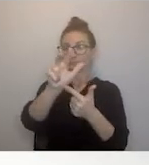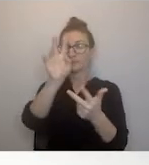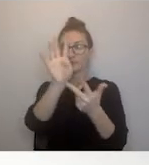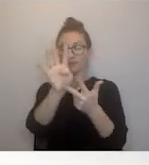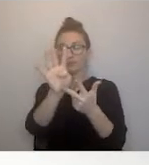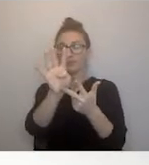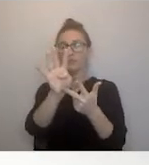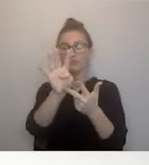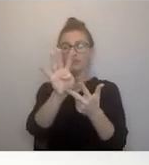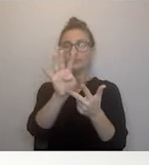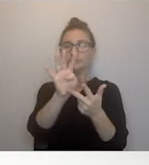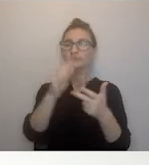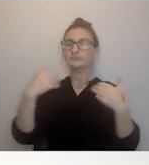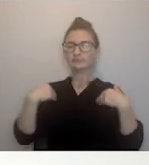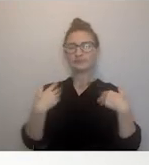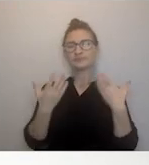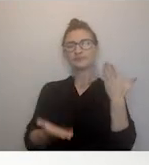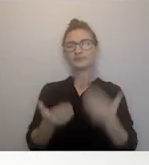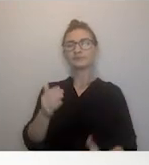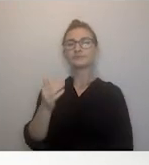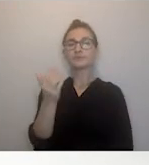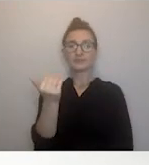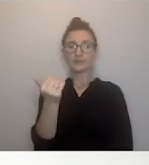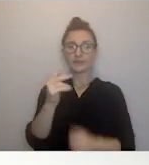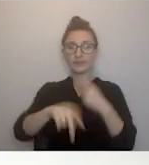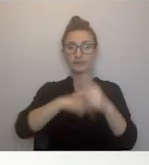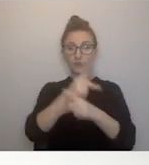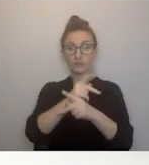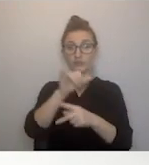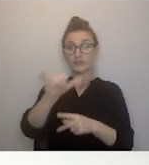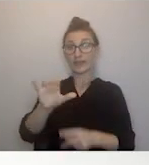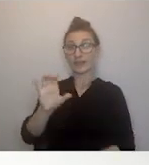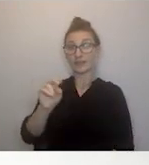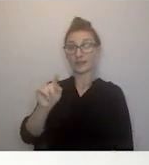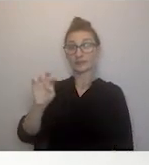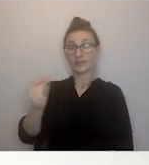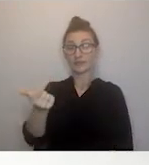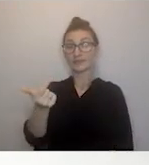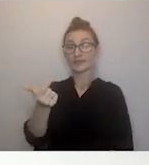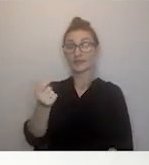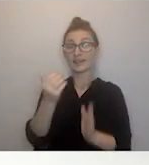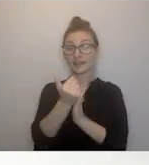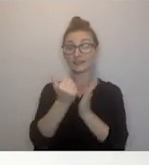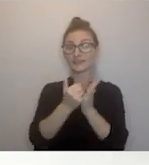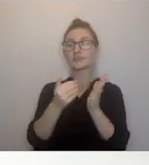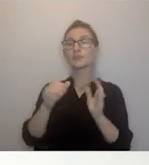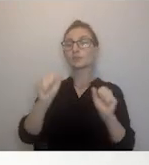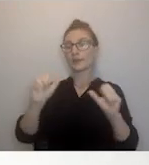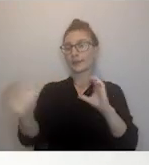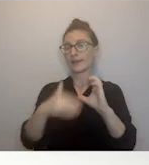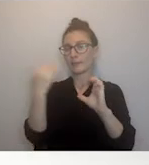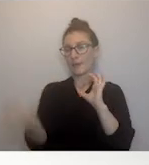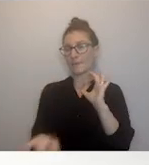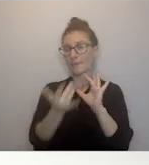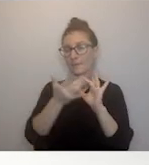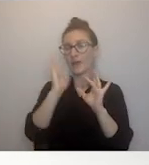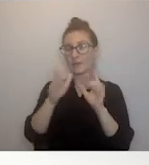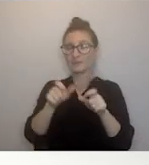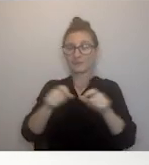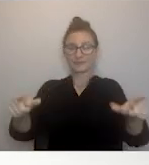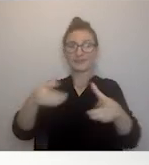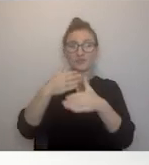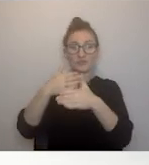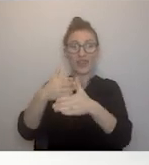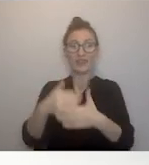and the 4. We have probably about 15 versions of the conducting program in the archive. If this is something that you're interested in, just shoot me an email and I'm happy to share them with